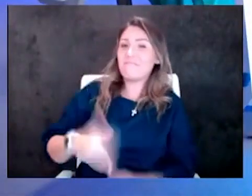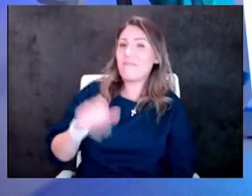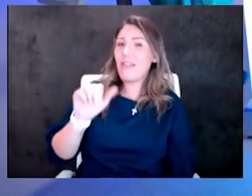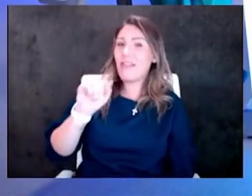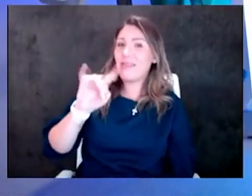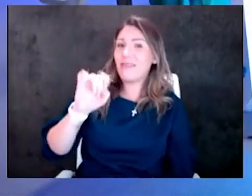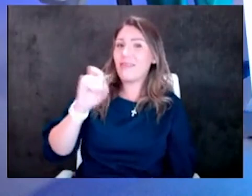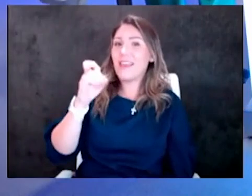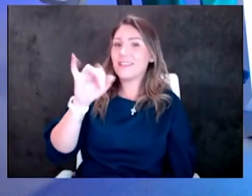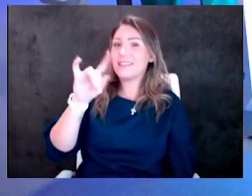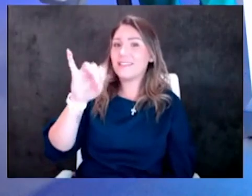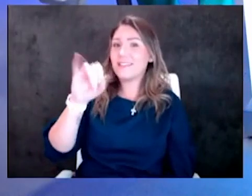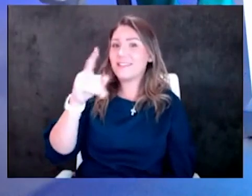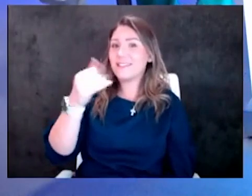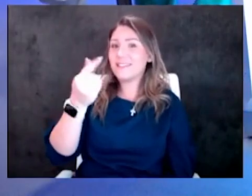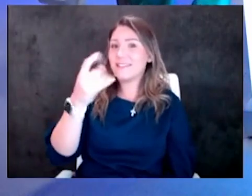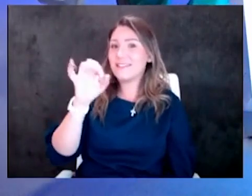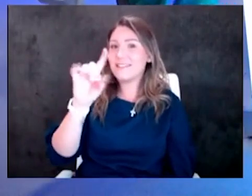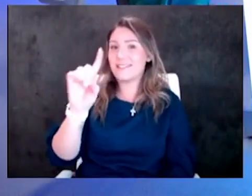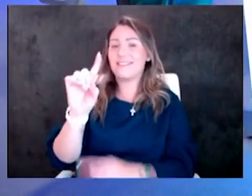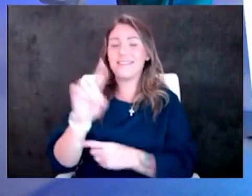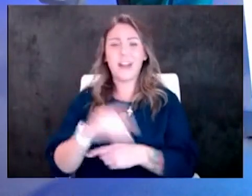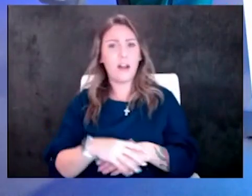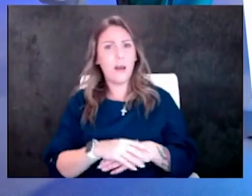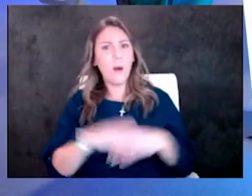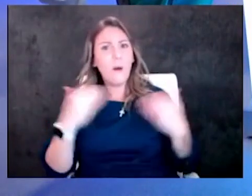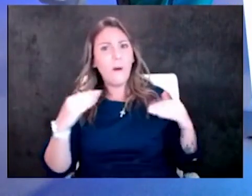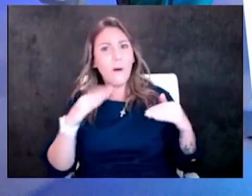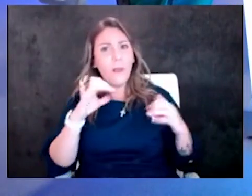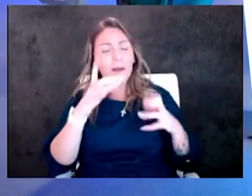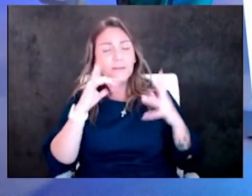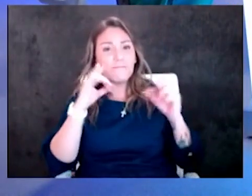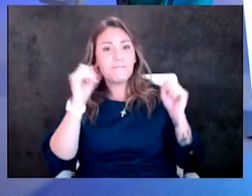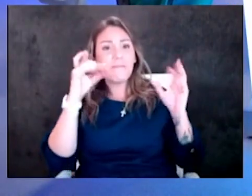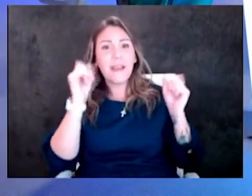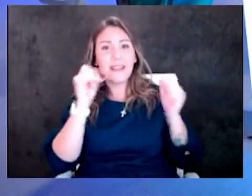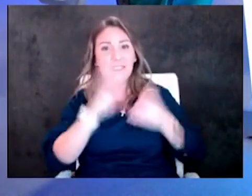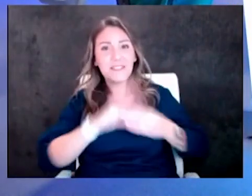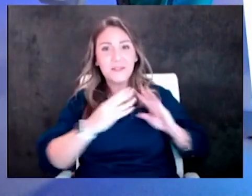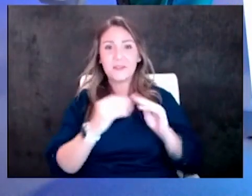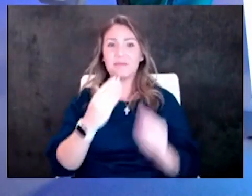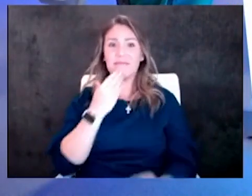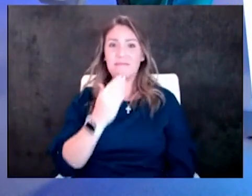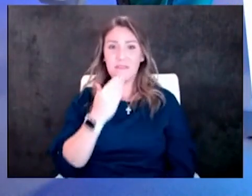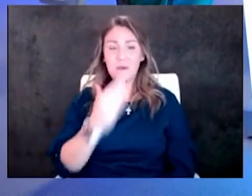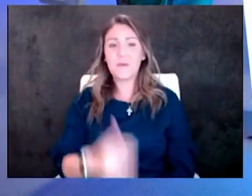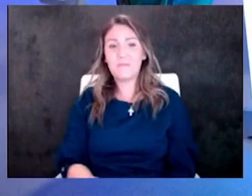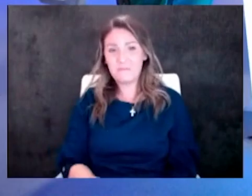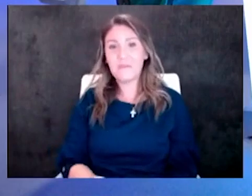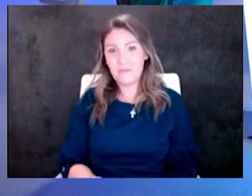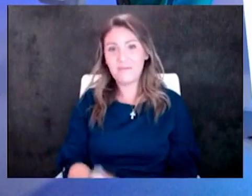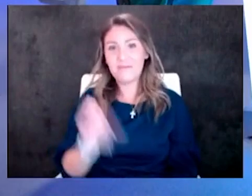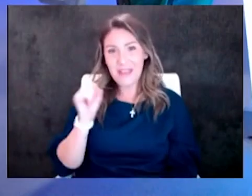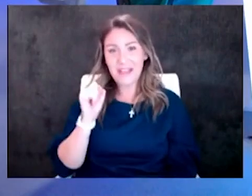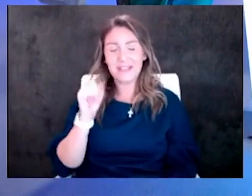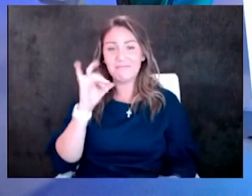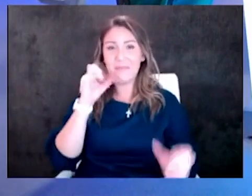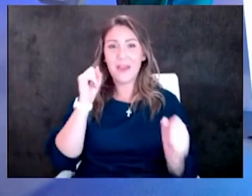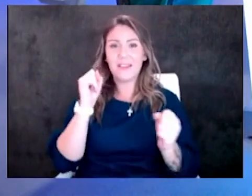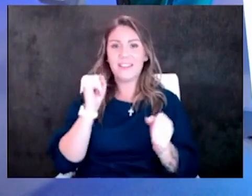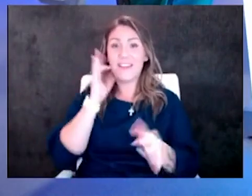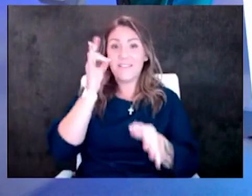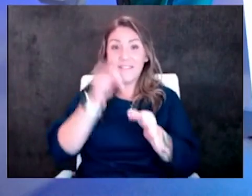Koji, that's a pretty amazing story. Thank you. Yeah, it was amazing. Faith, science, hope, miracles.